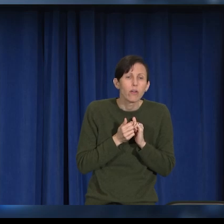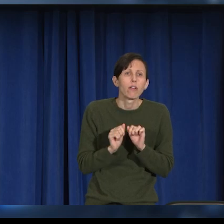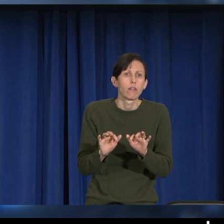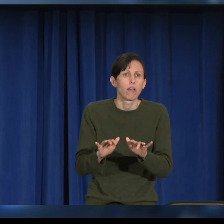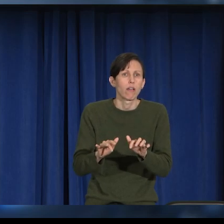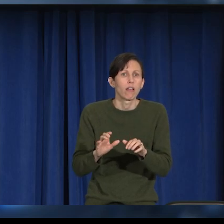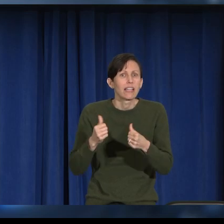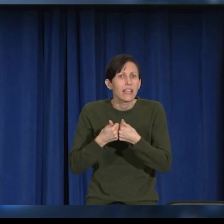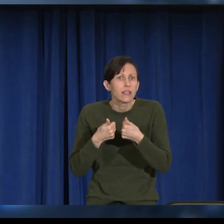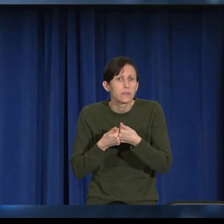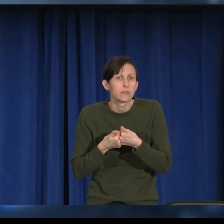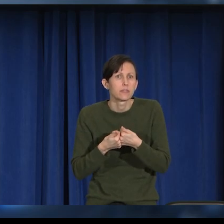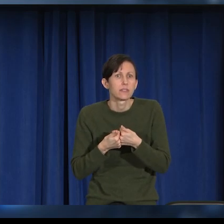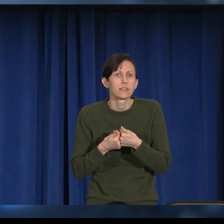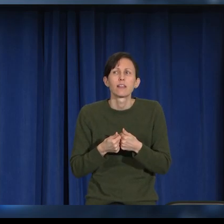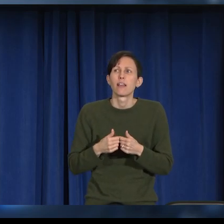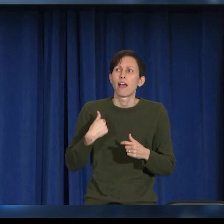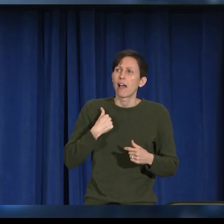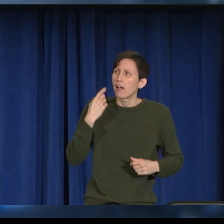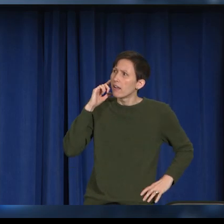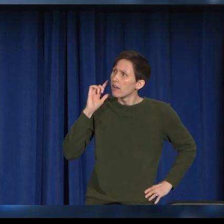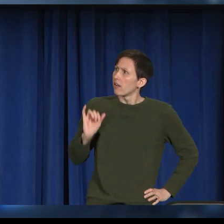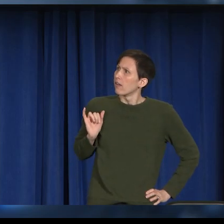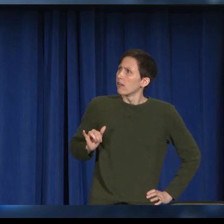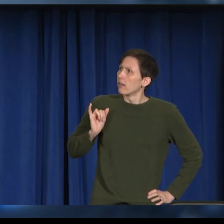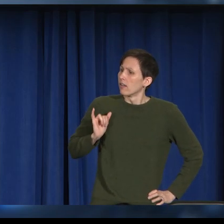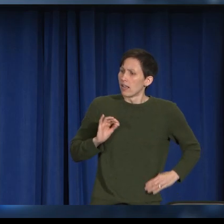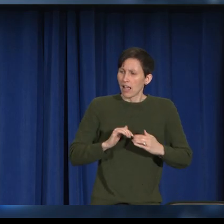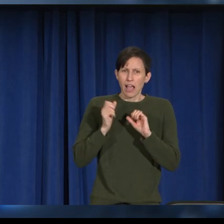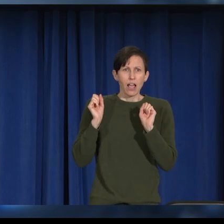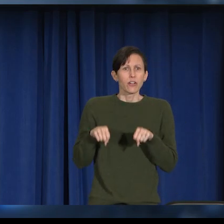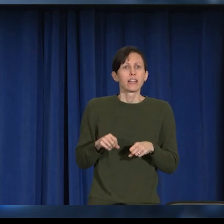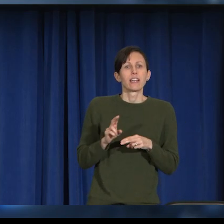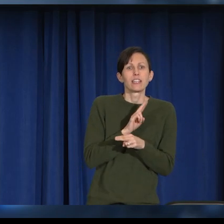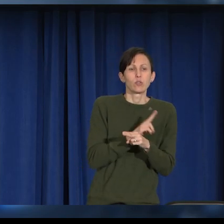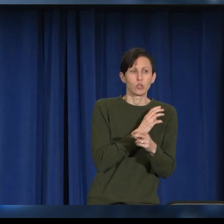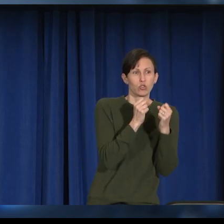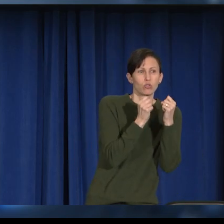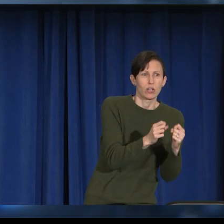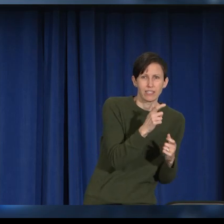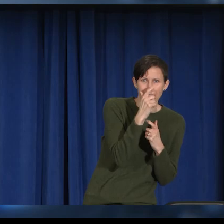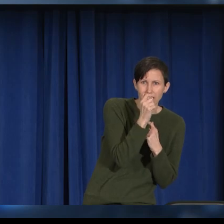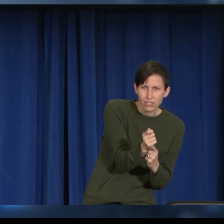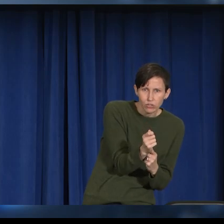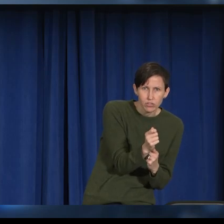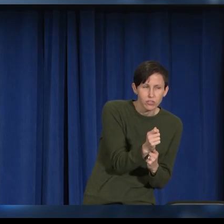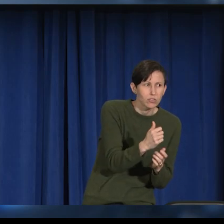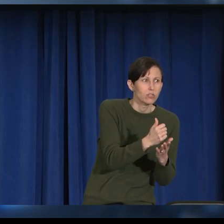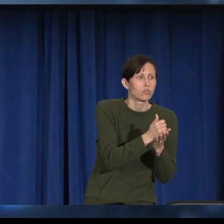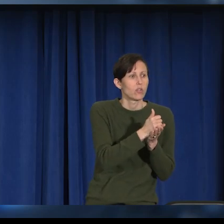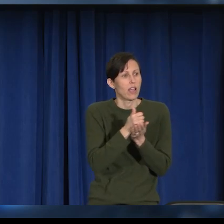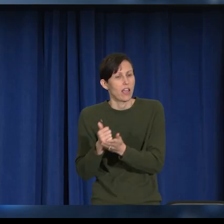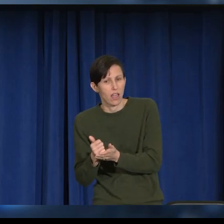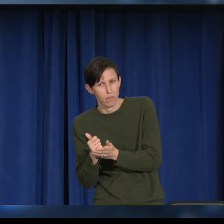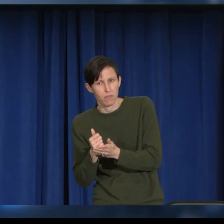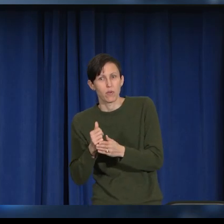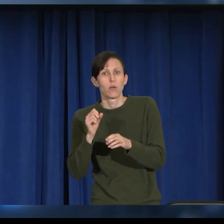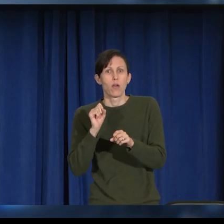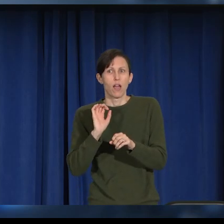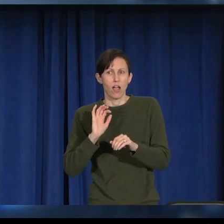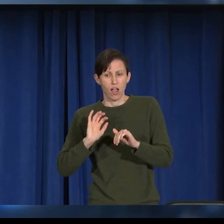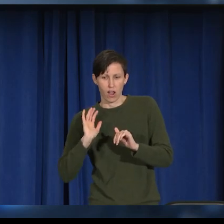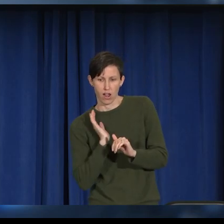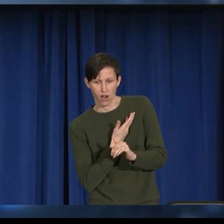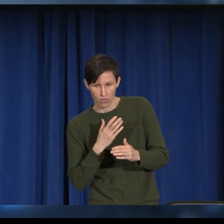really inspired me and got me thinking about how I could use strengths and interests to help work with our young